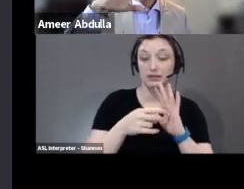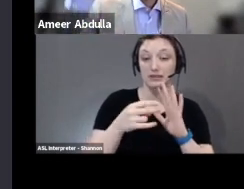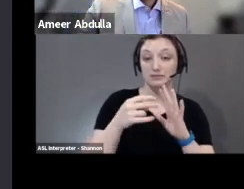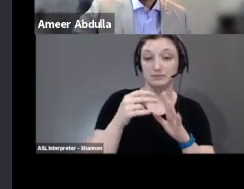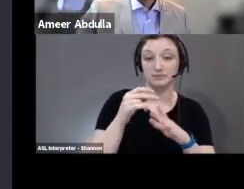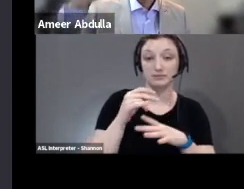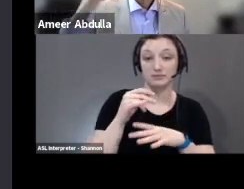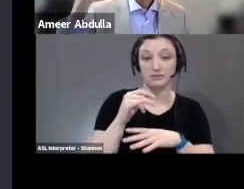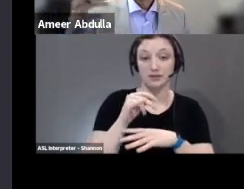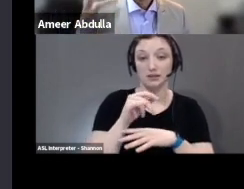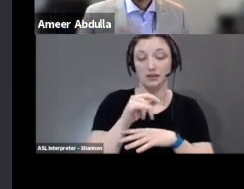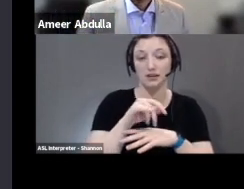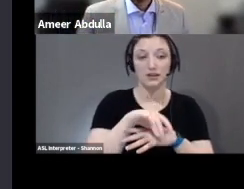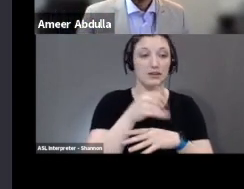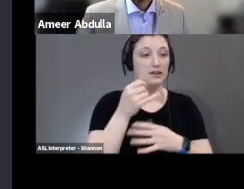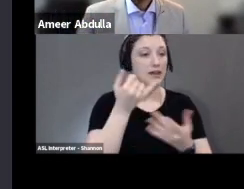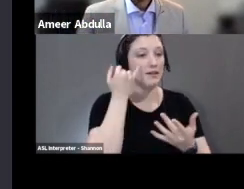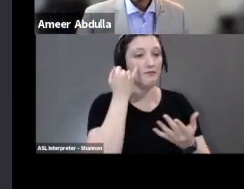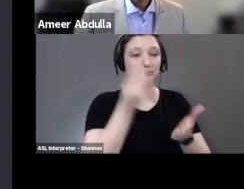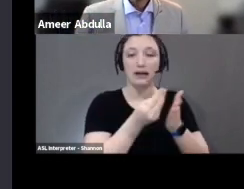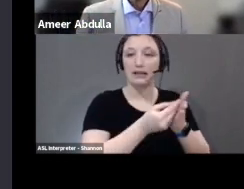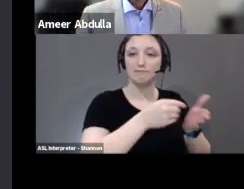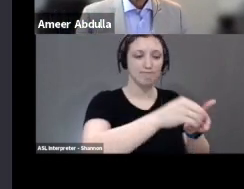other vehicle and paid it out as a salary or dividend.